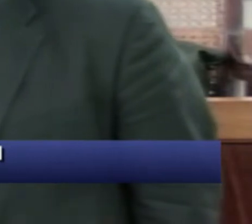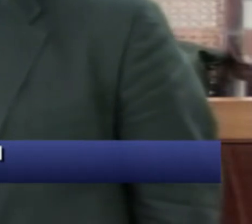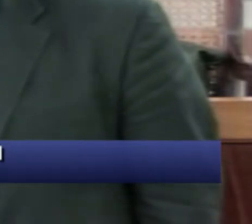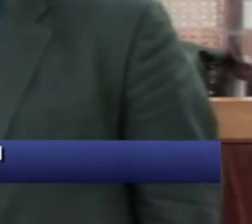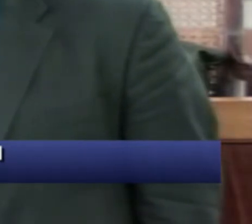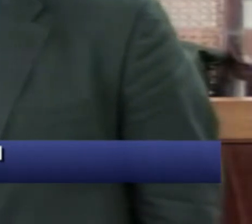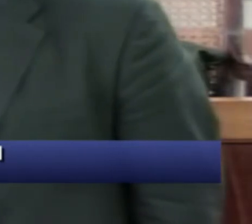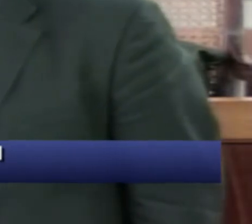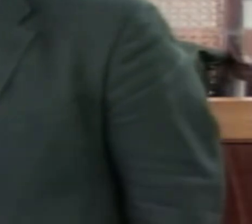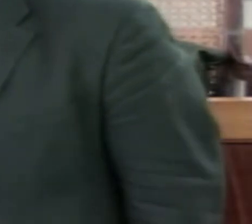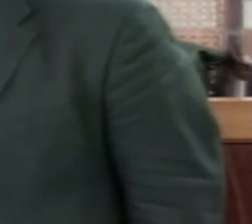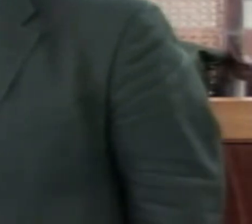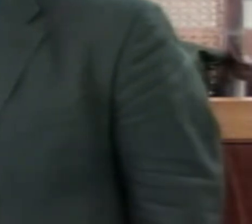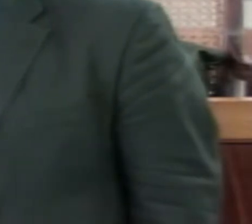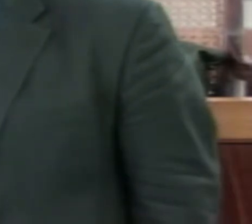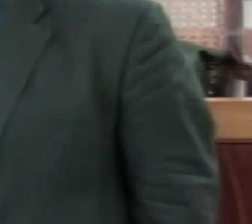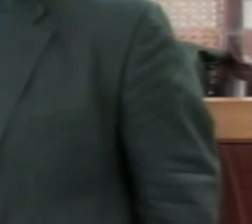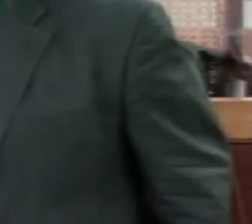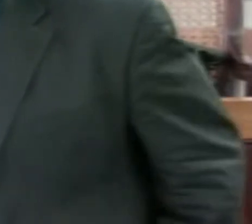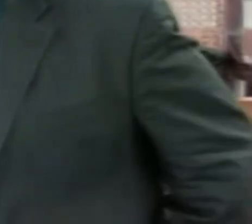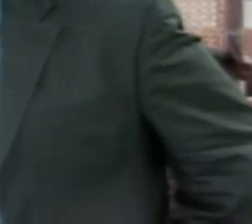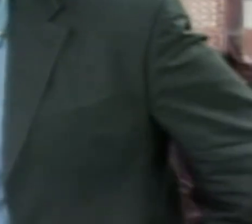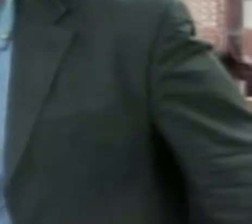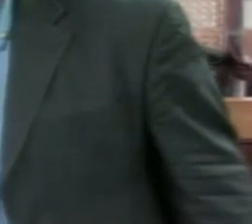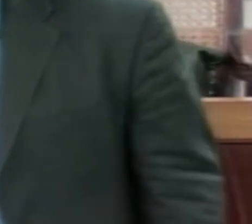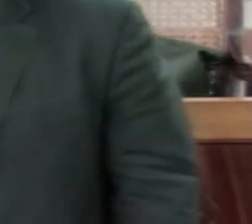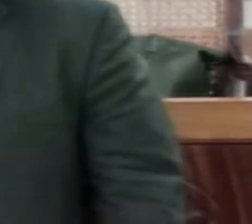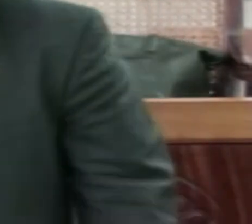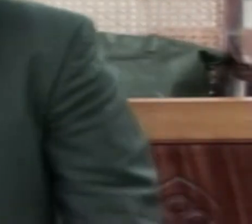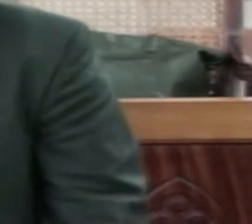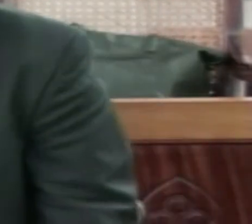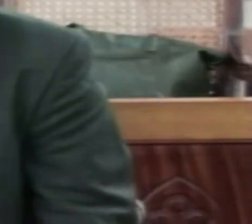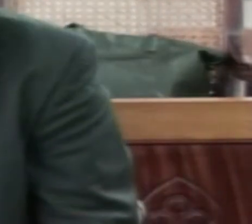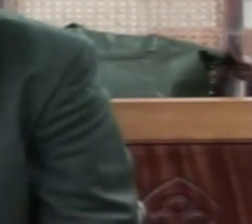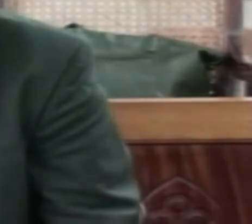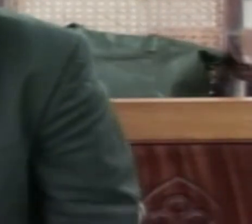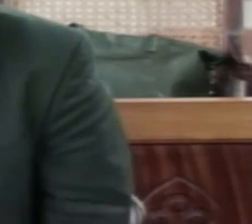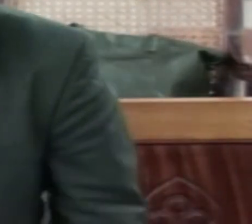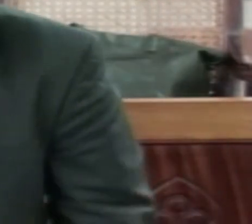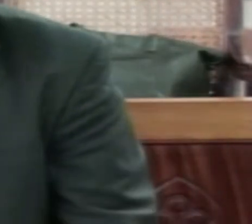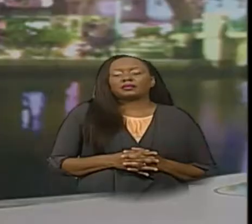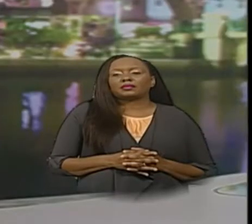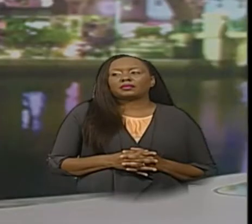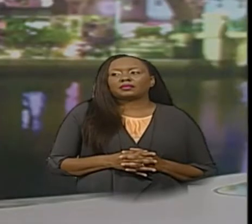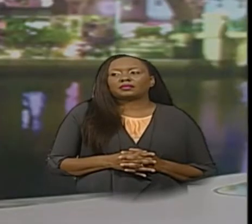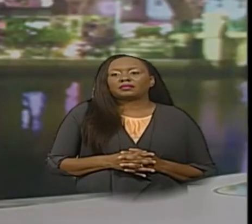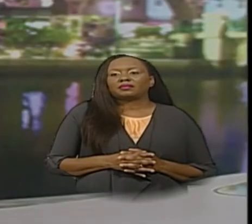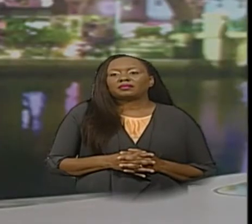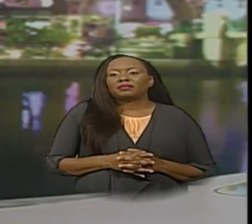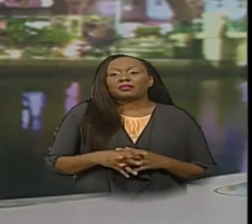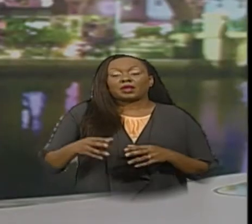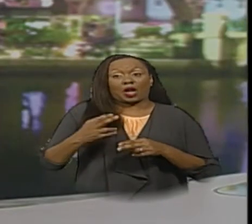very often, all they need is guidance. I believe that when you tell people things, young people things, they follow.